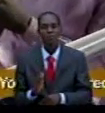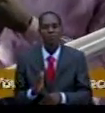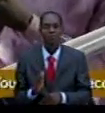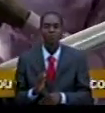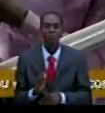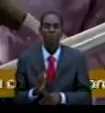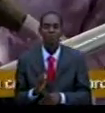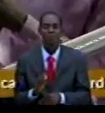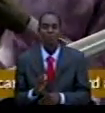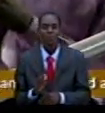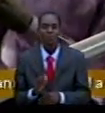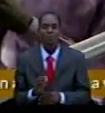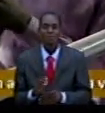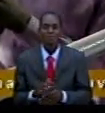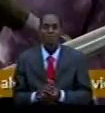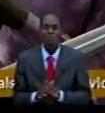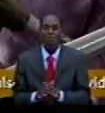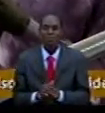Your hands.